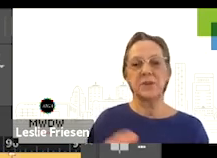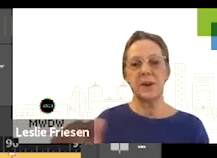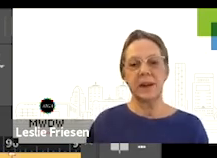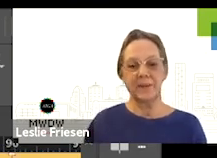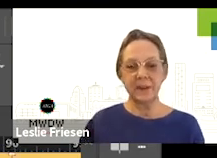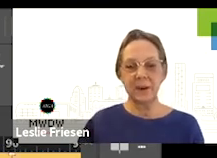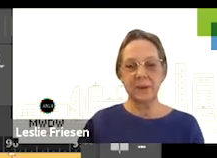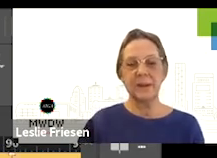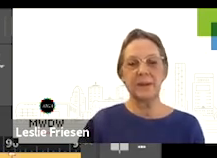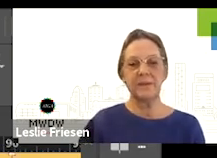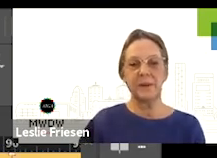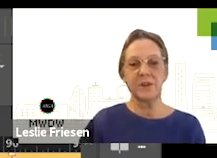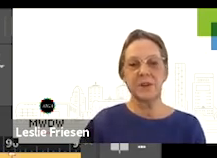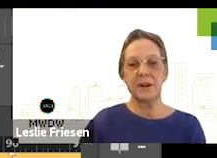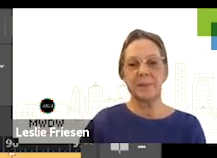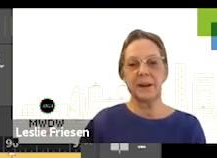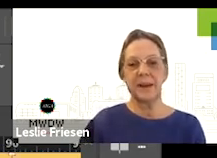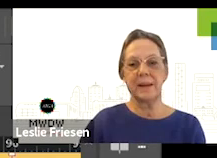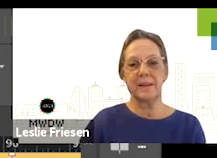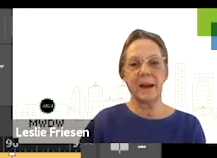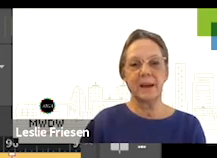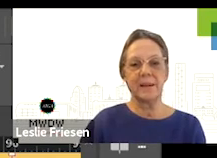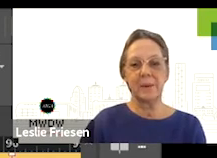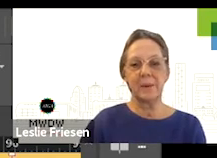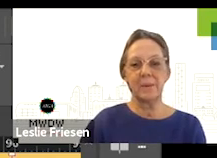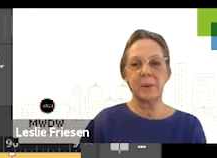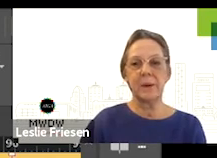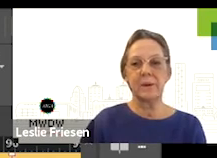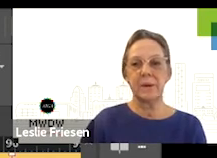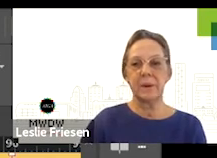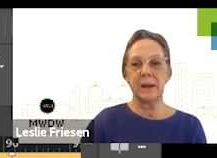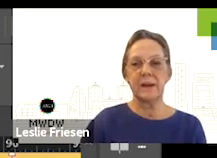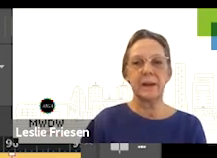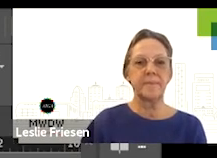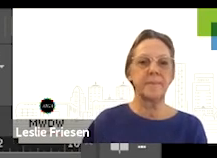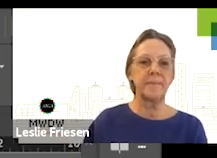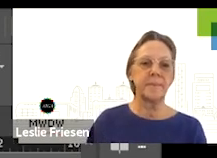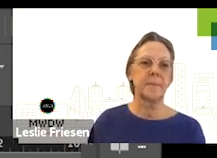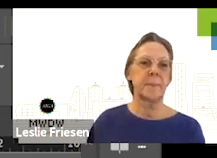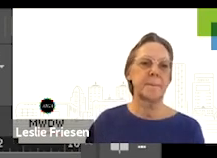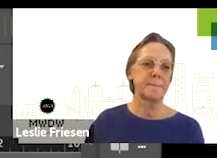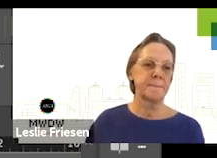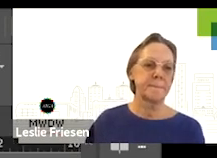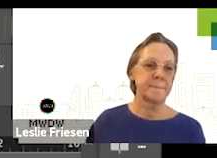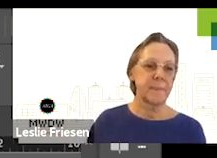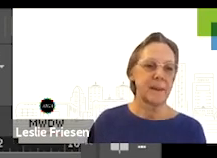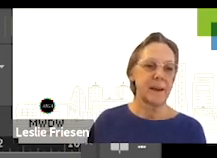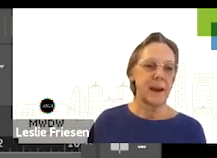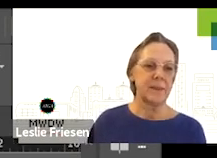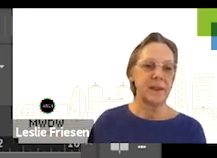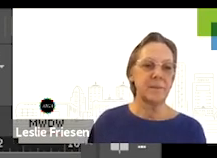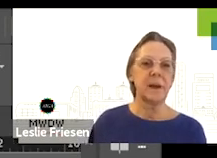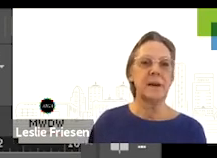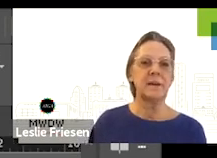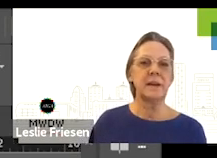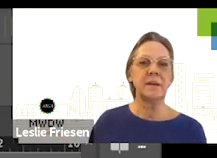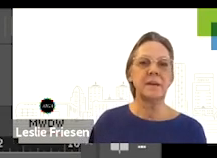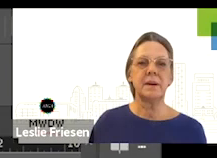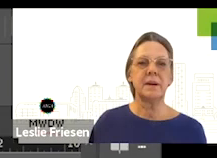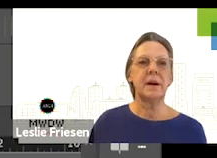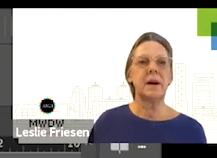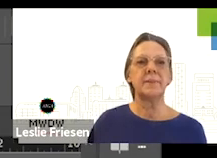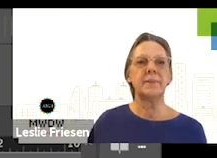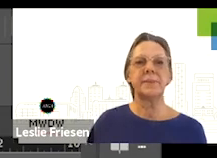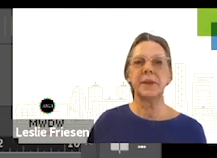So I do not have to go to Photoshop and edit that or wherever I created it. I think I'm kind of